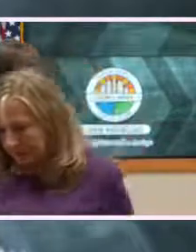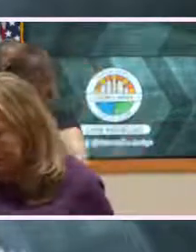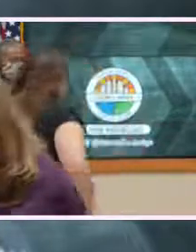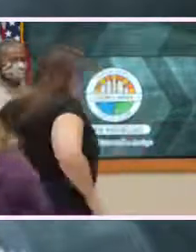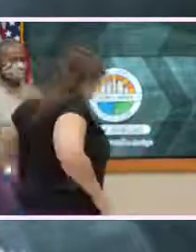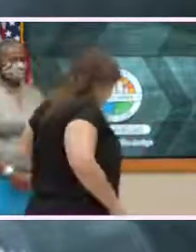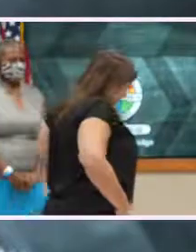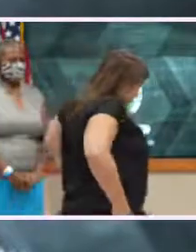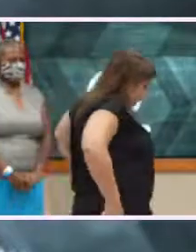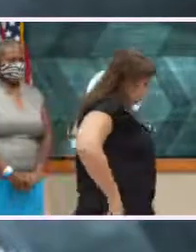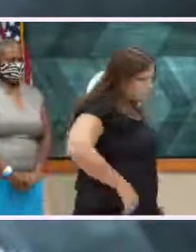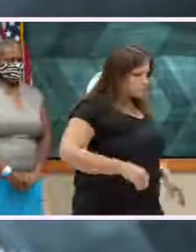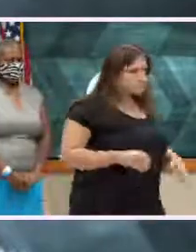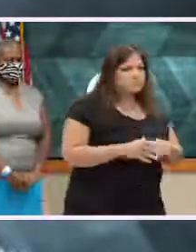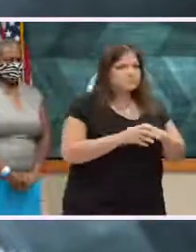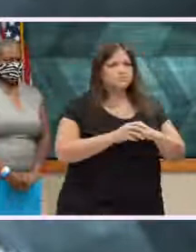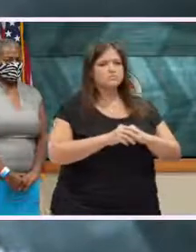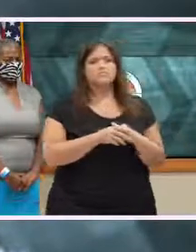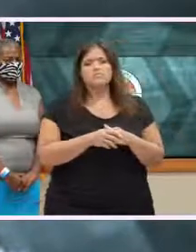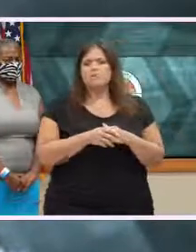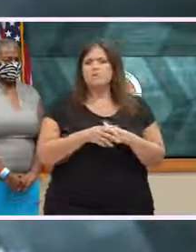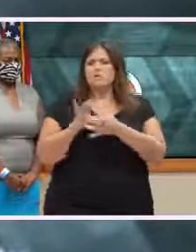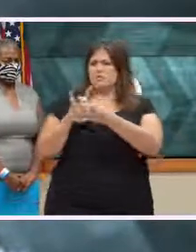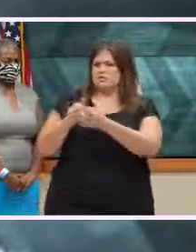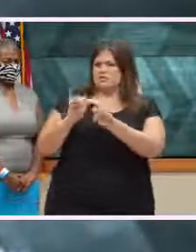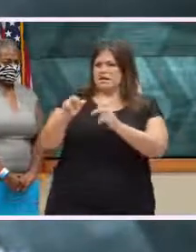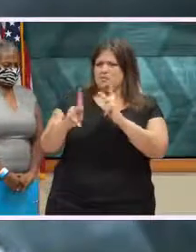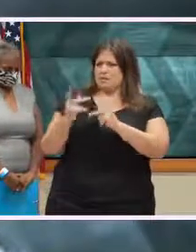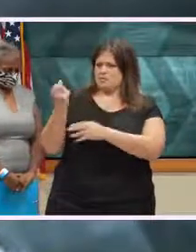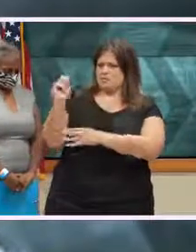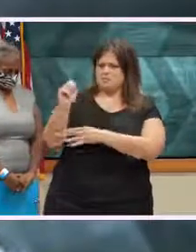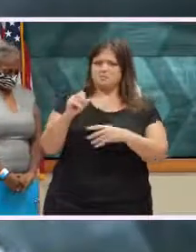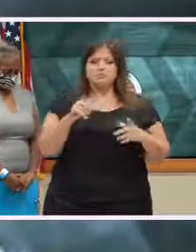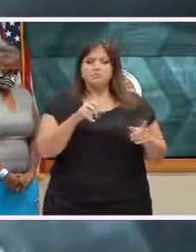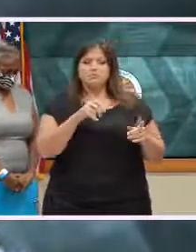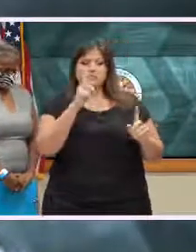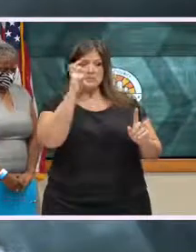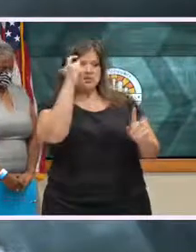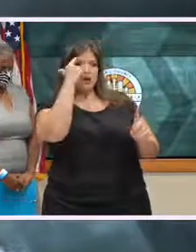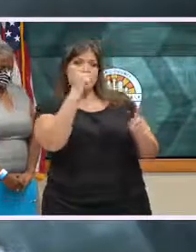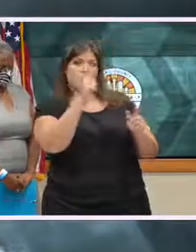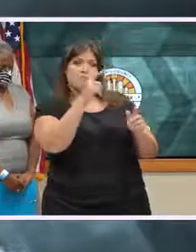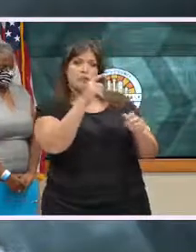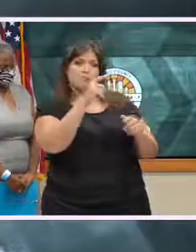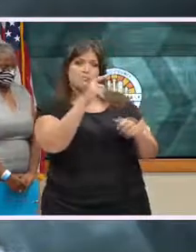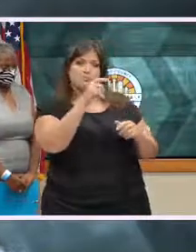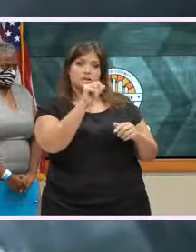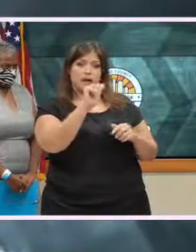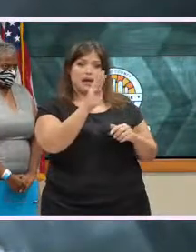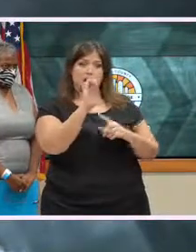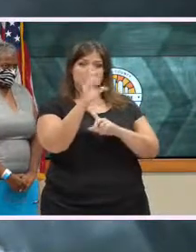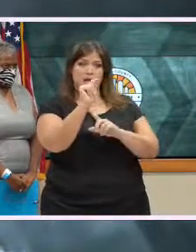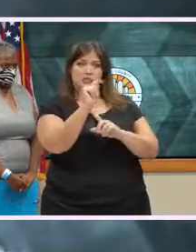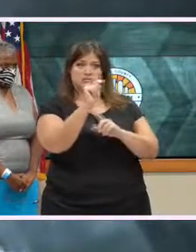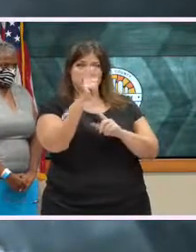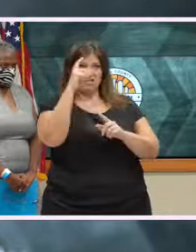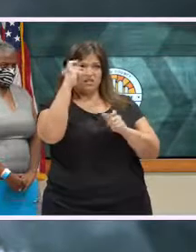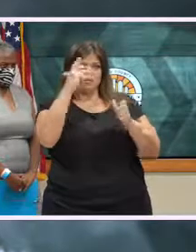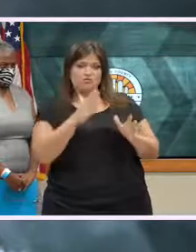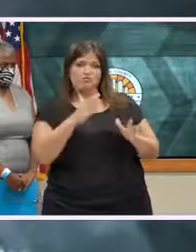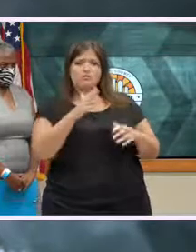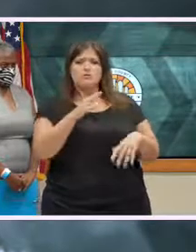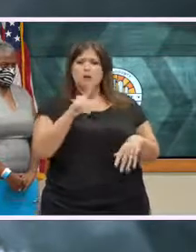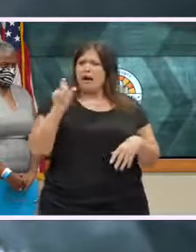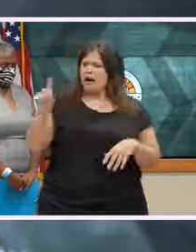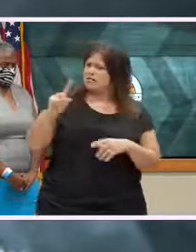about requiring masks in schools, and he told me, quote, "We're past the time of government mandates. We're into the time for personal responsibility." Do you